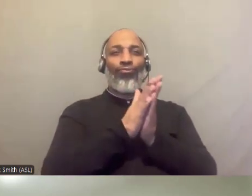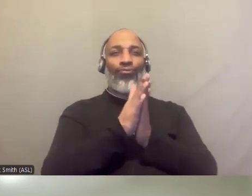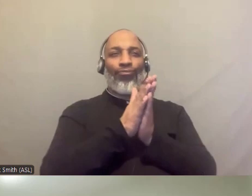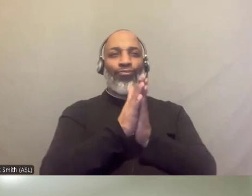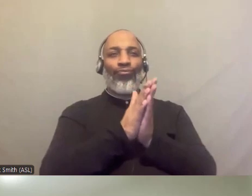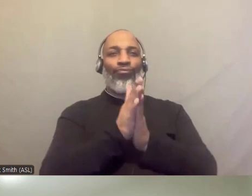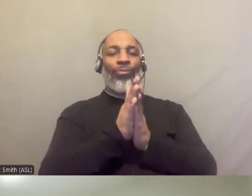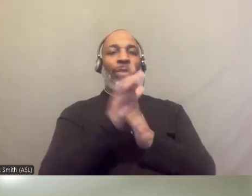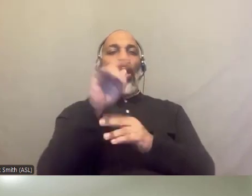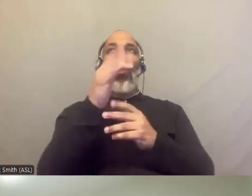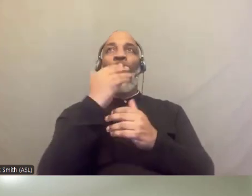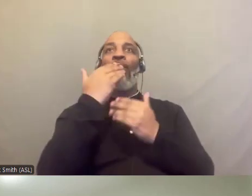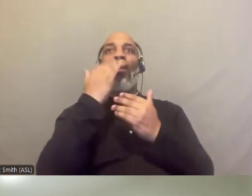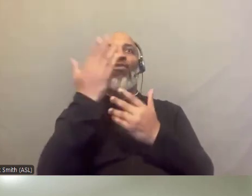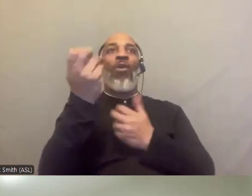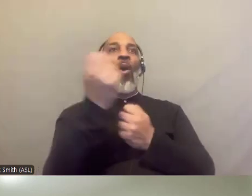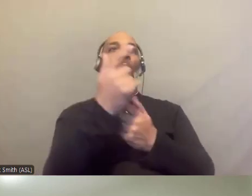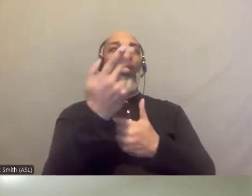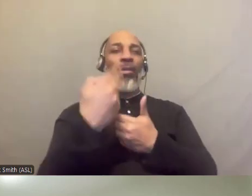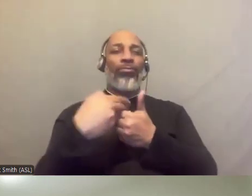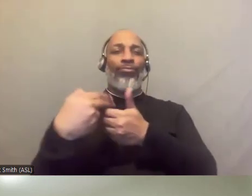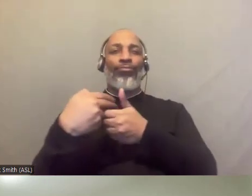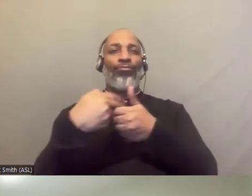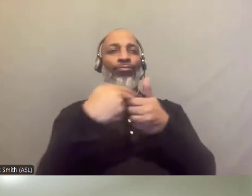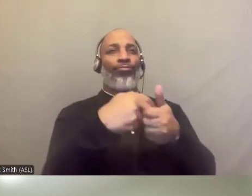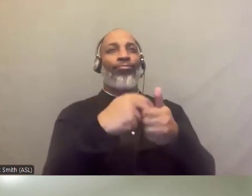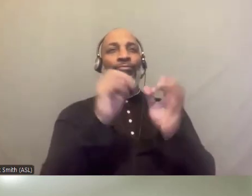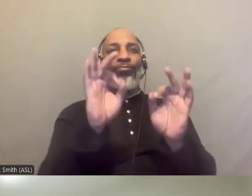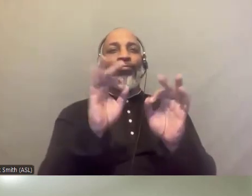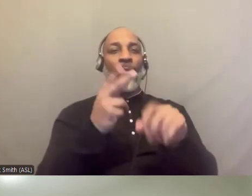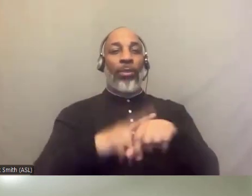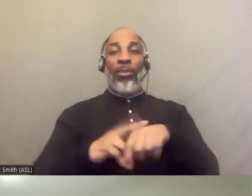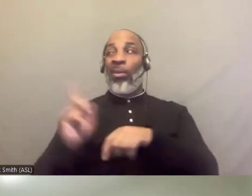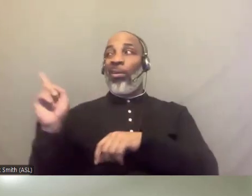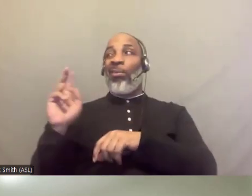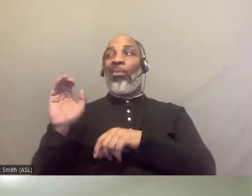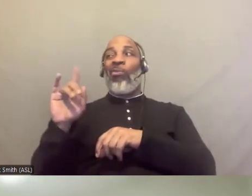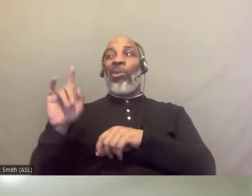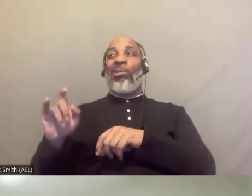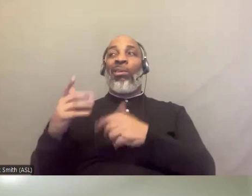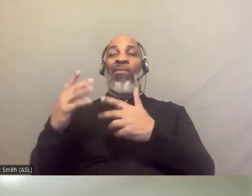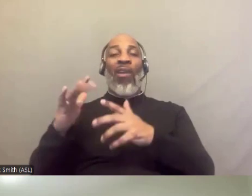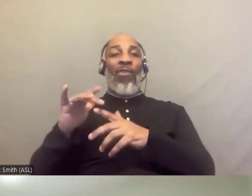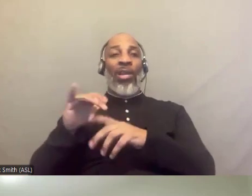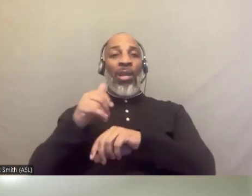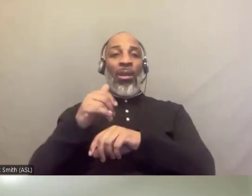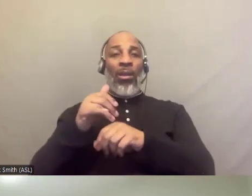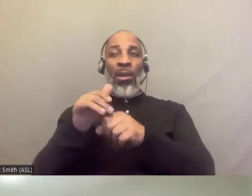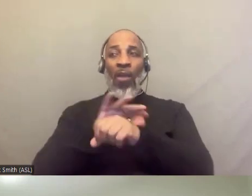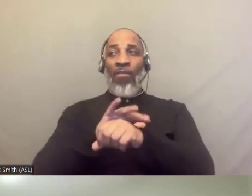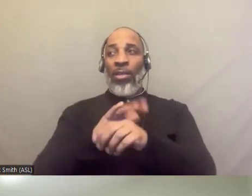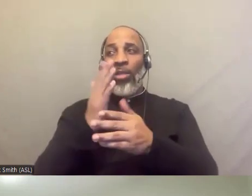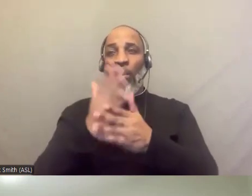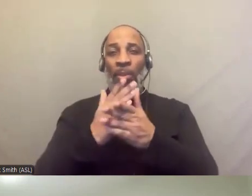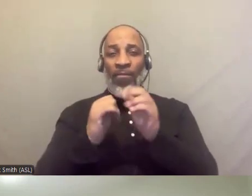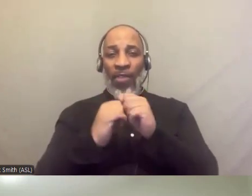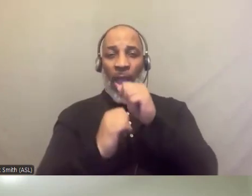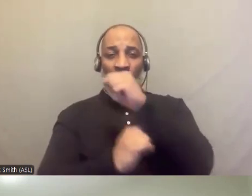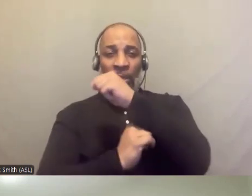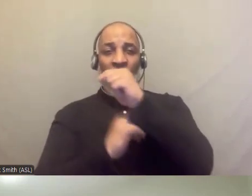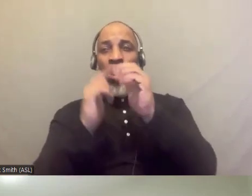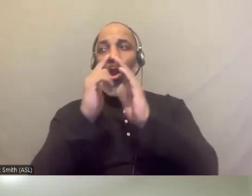And just want to thank everyone for joining us today, of course. So Riz has covered some of the foundational laws that